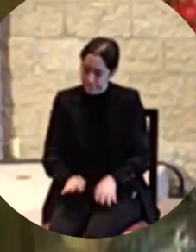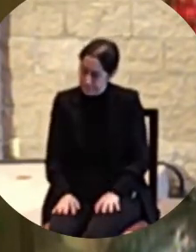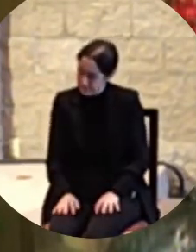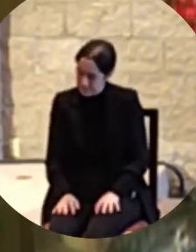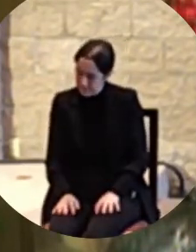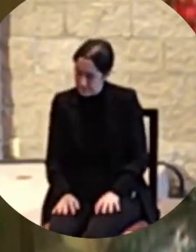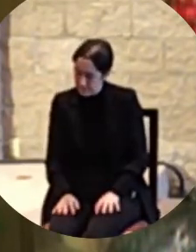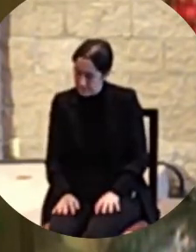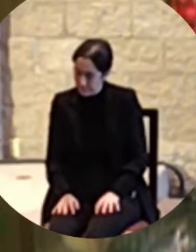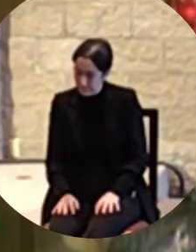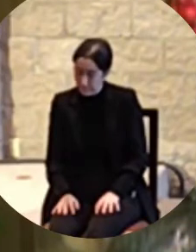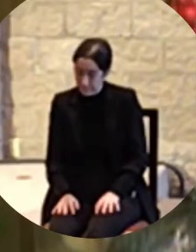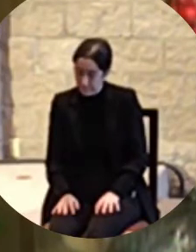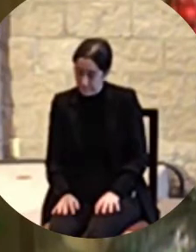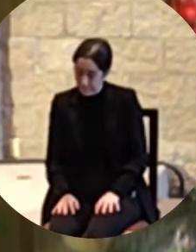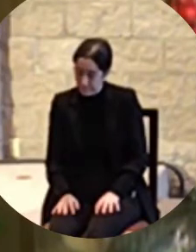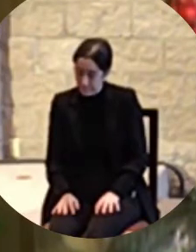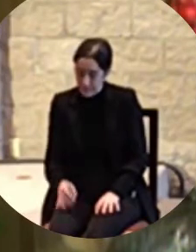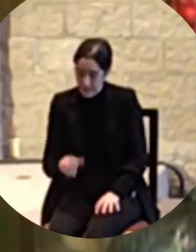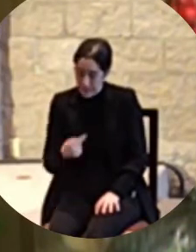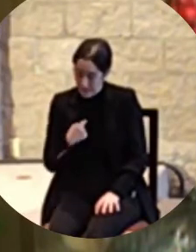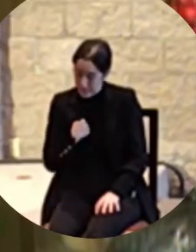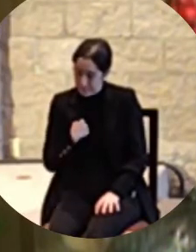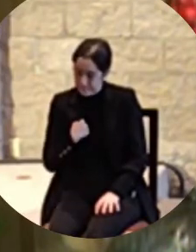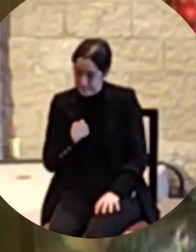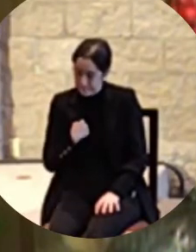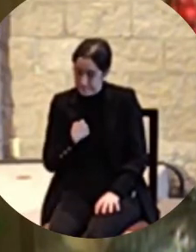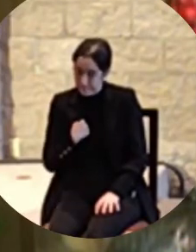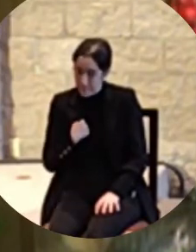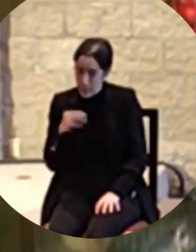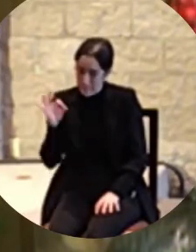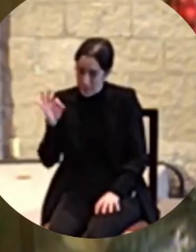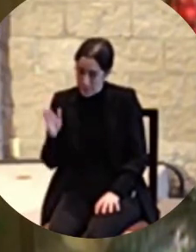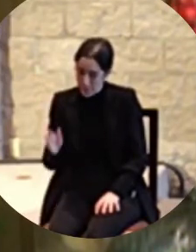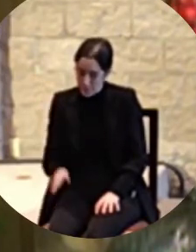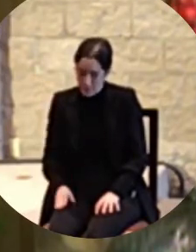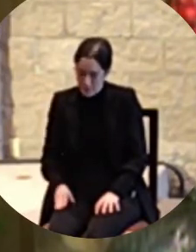And here I am. A minister,